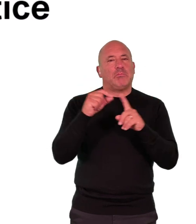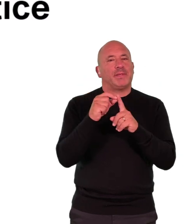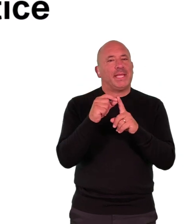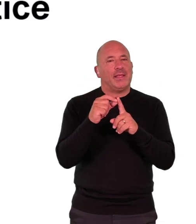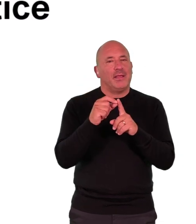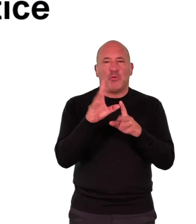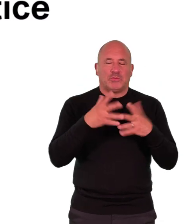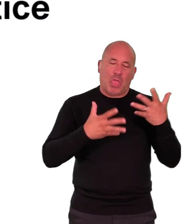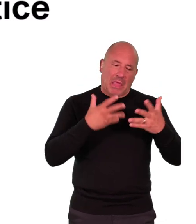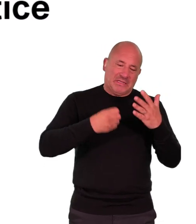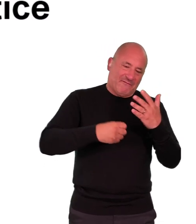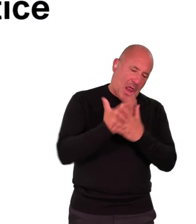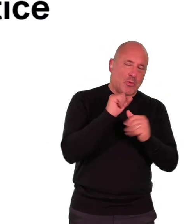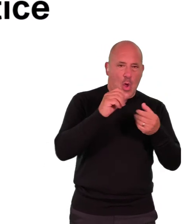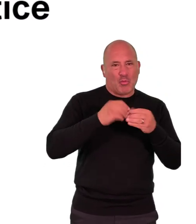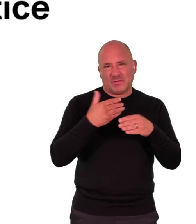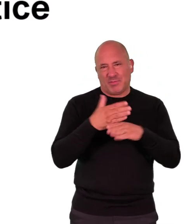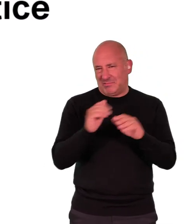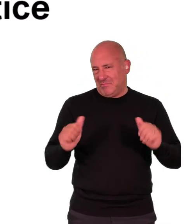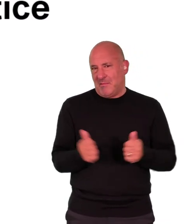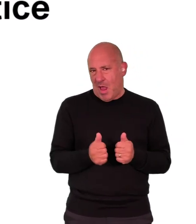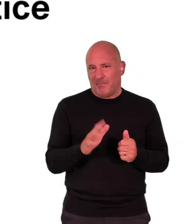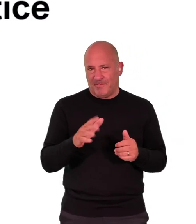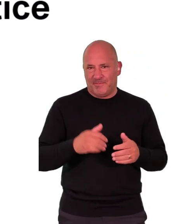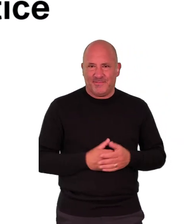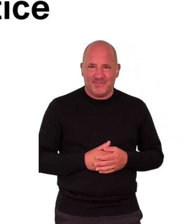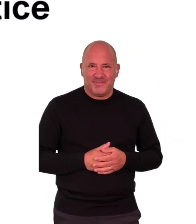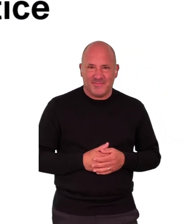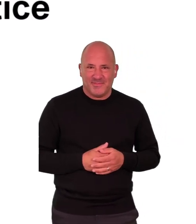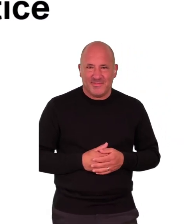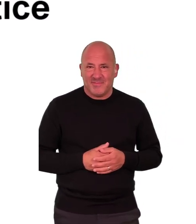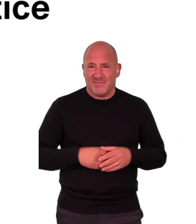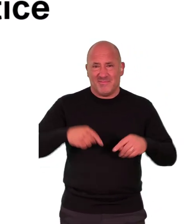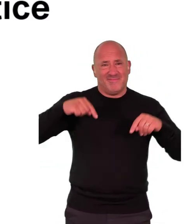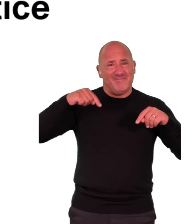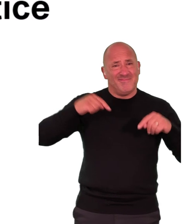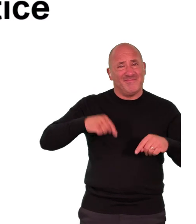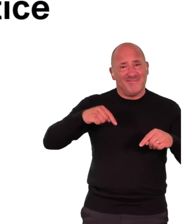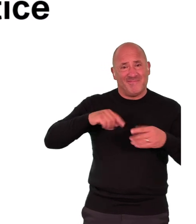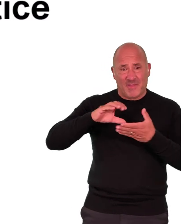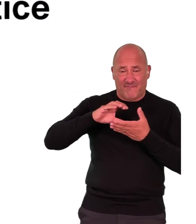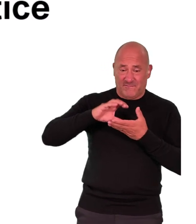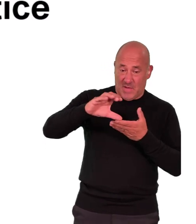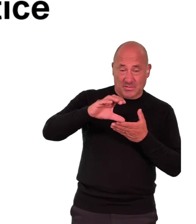to shorten developing your creative practice to DYCP.